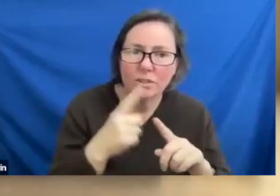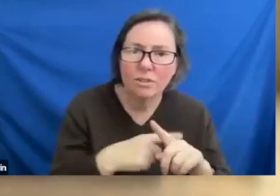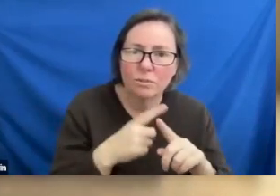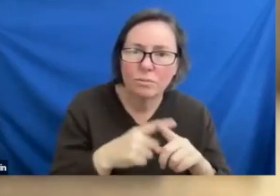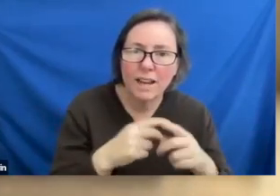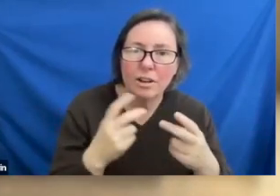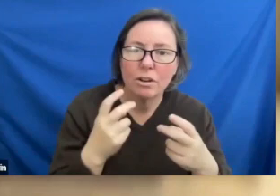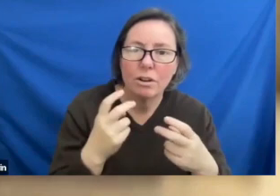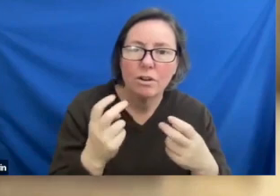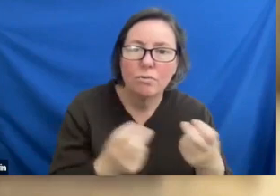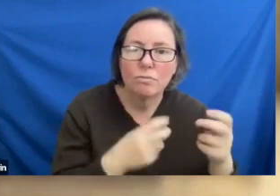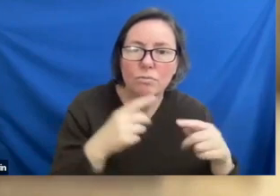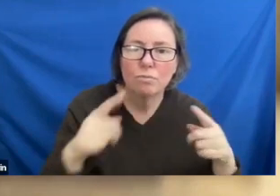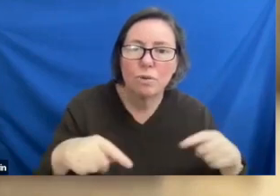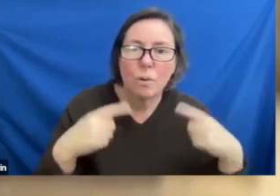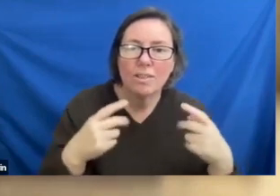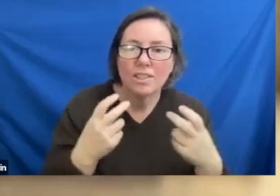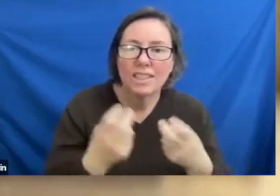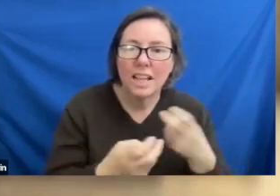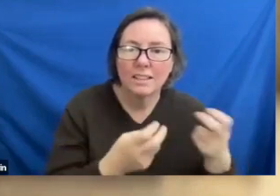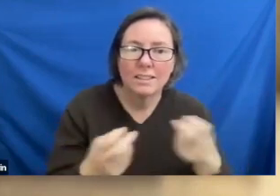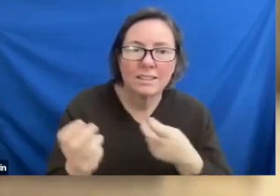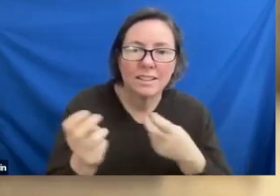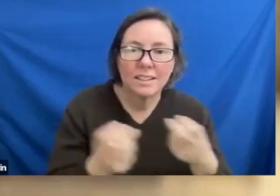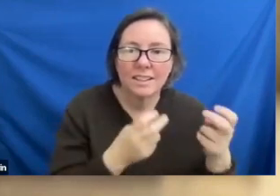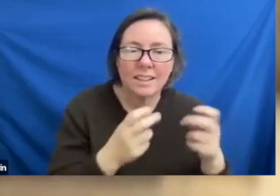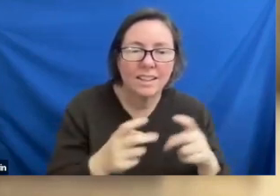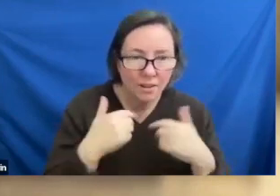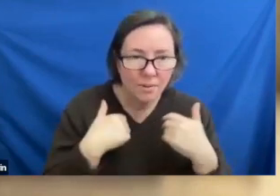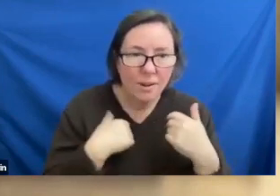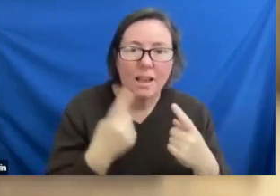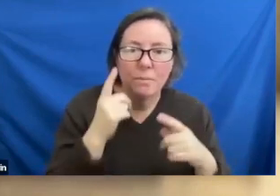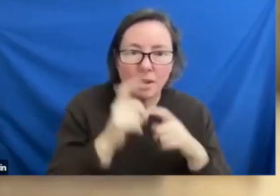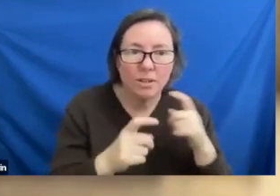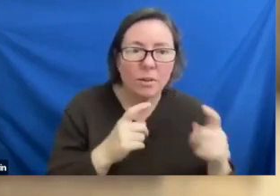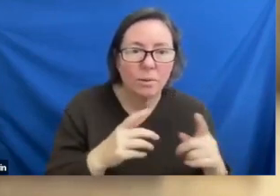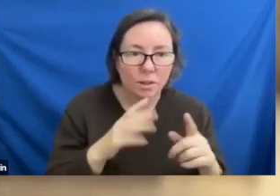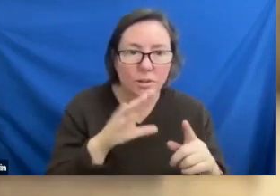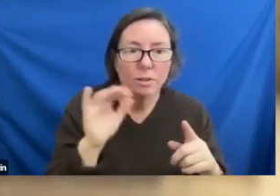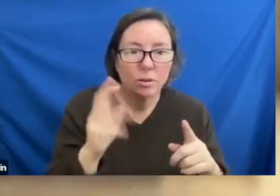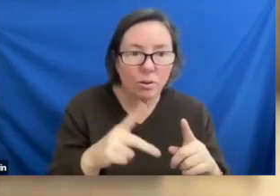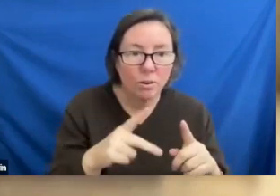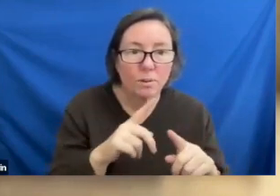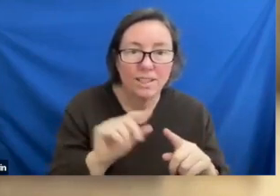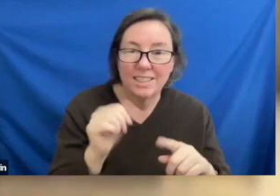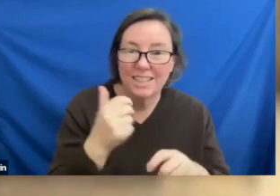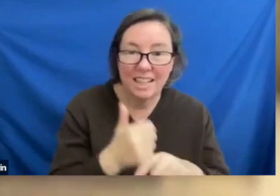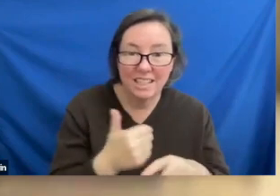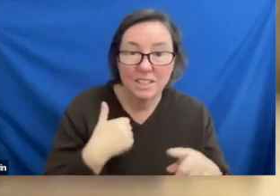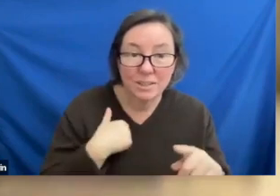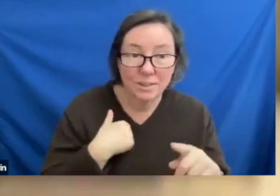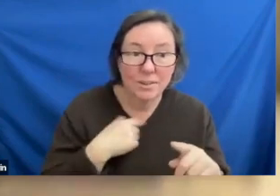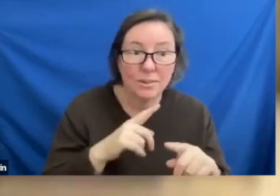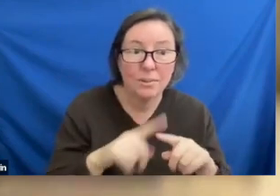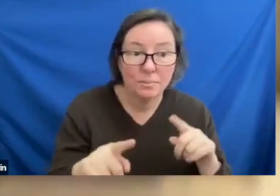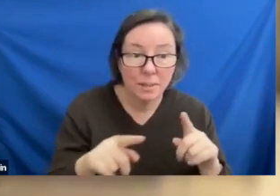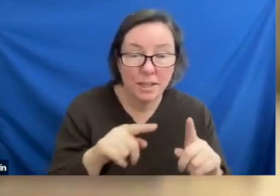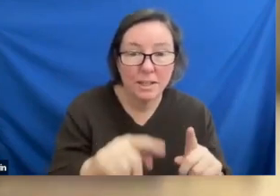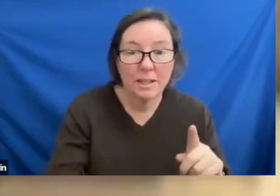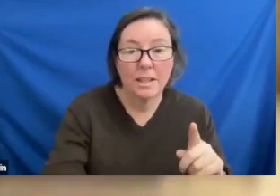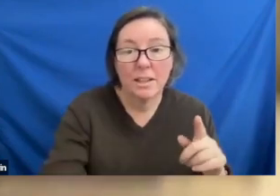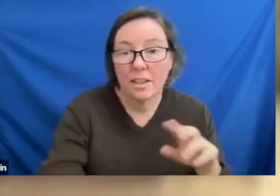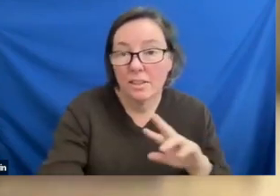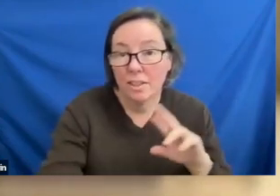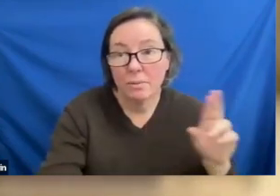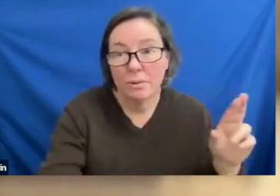roller skates, and we actually had a corporate donor, almost 10 years ago, who was ready